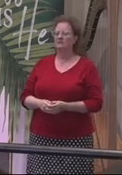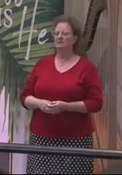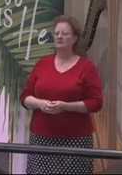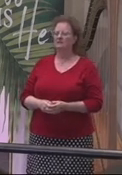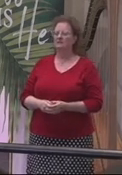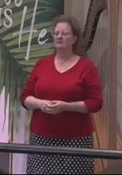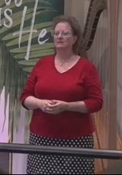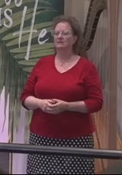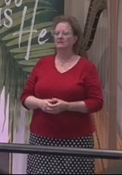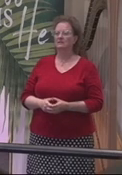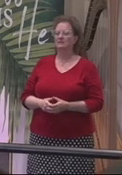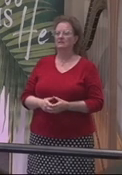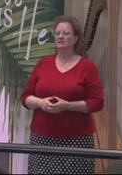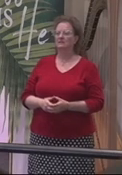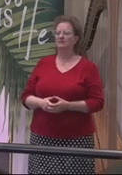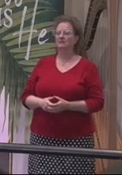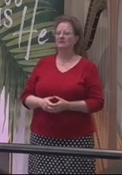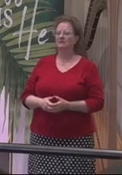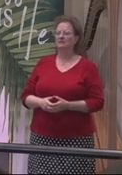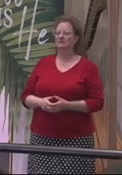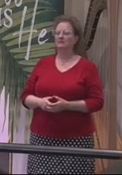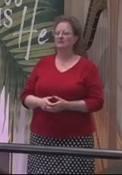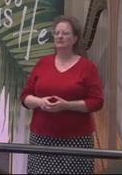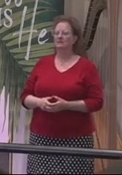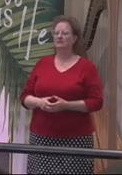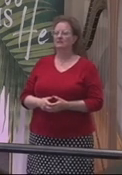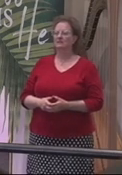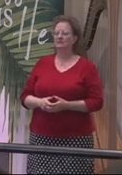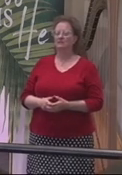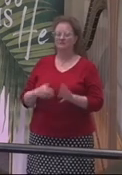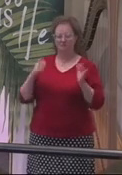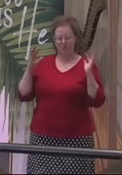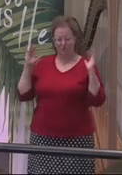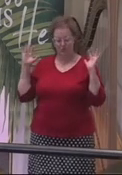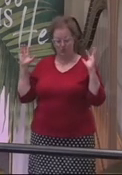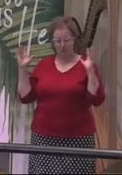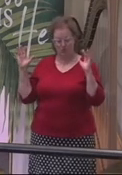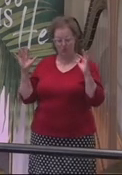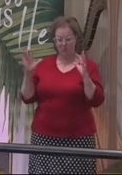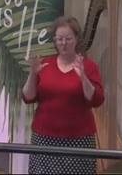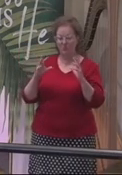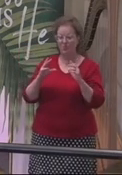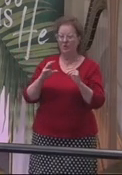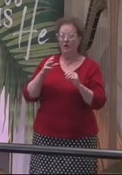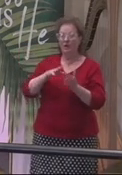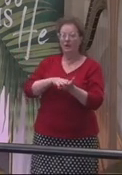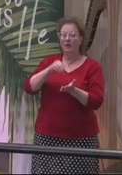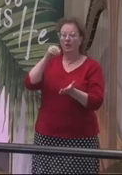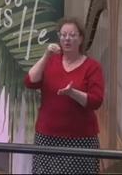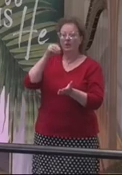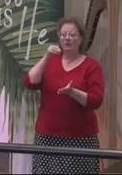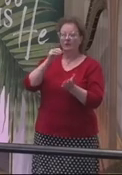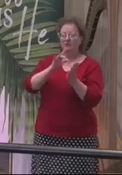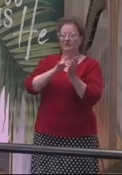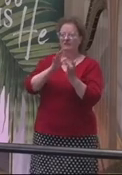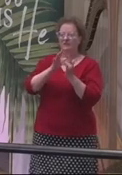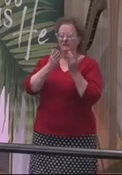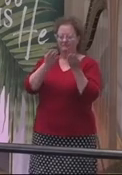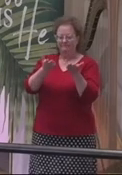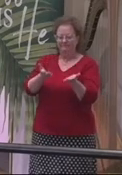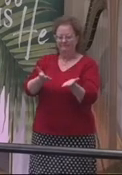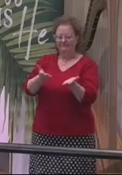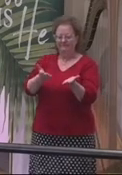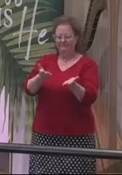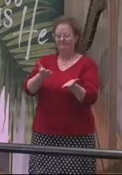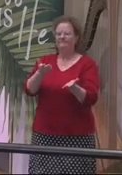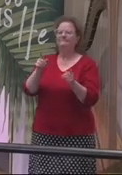ahead and read it to you. It says this. When the large crowd of Jews learned that Jesus was there, they came not only on account of